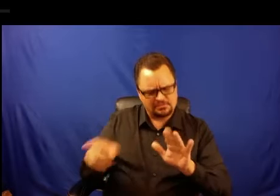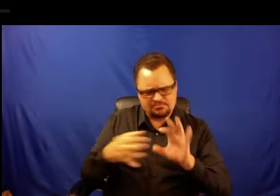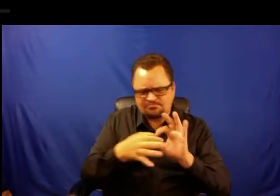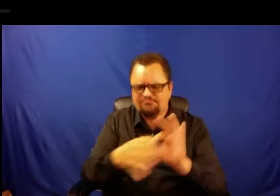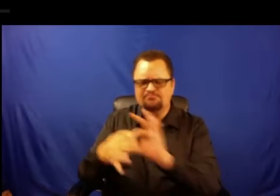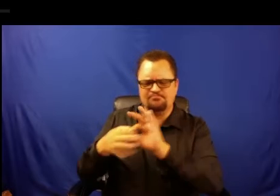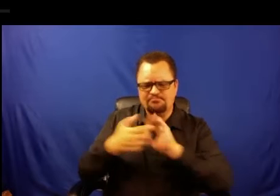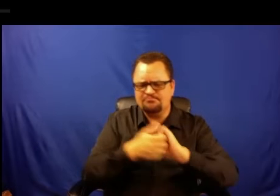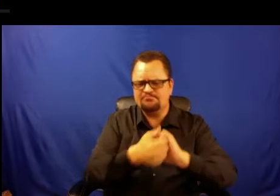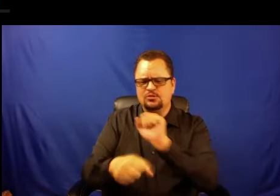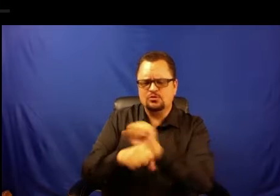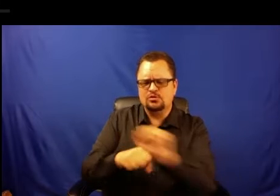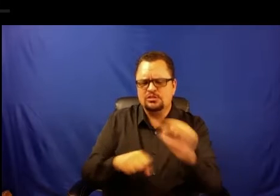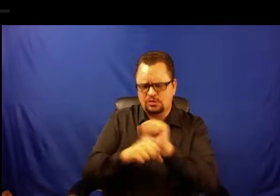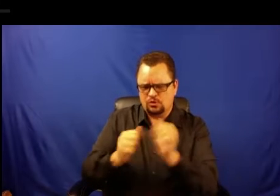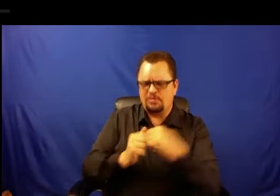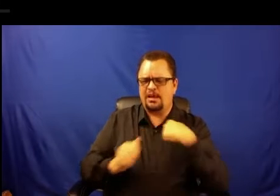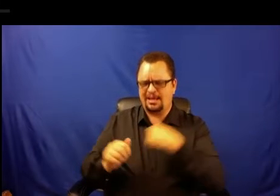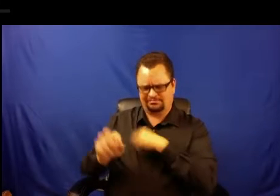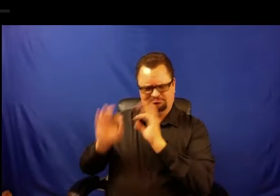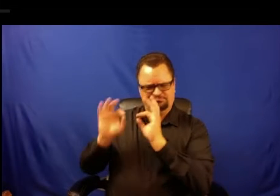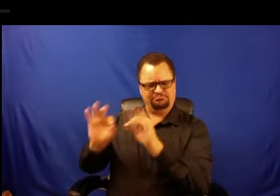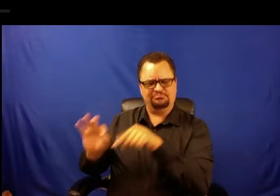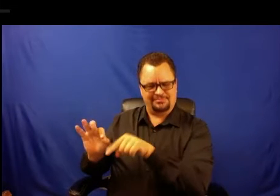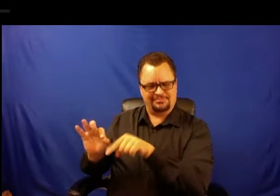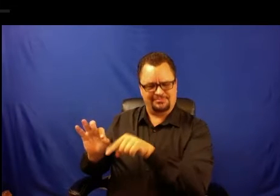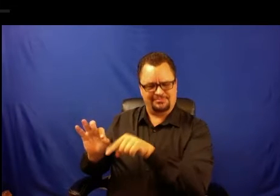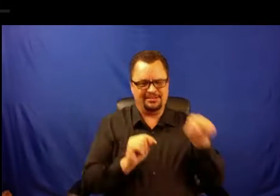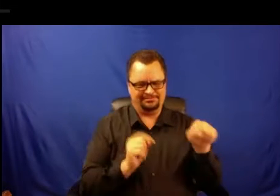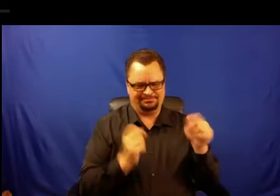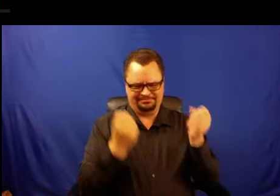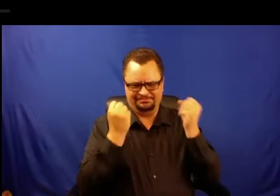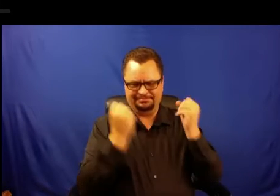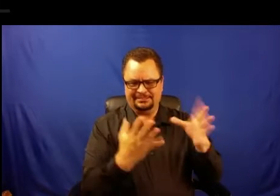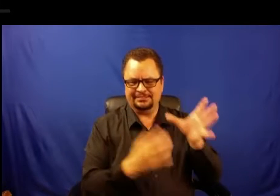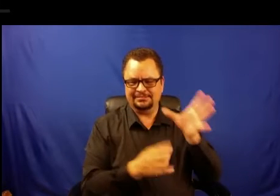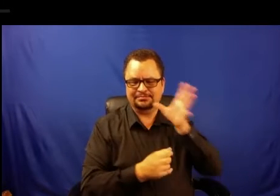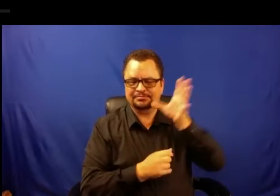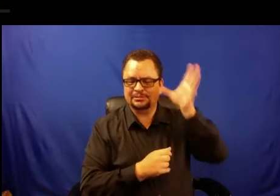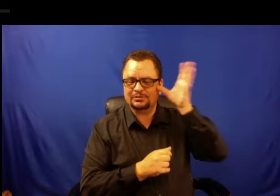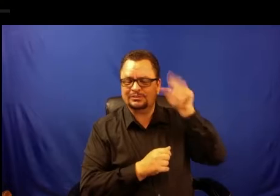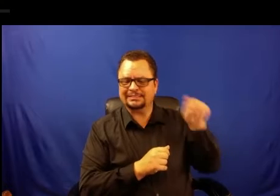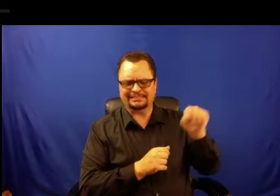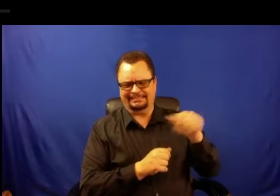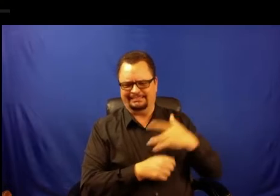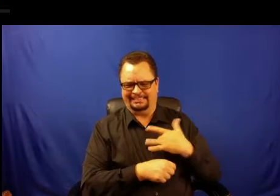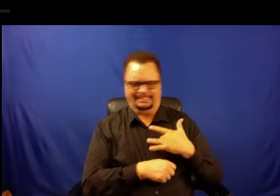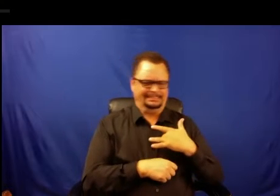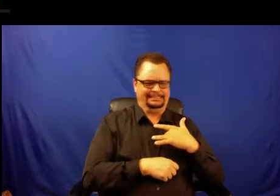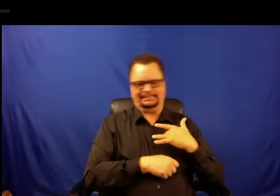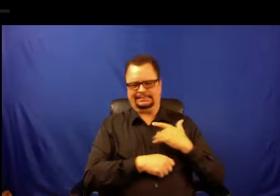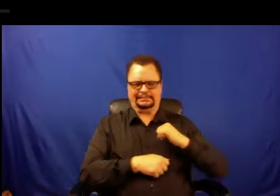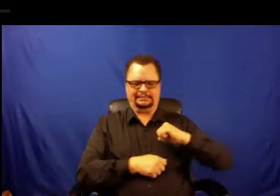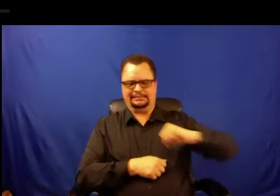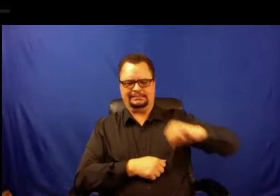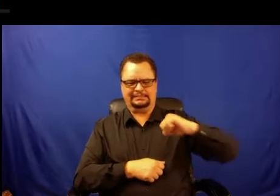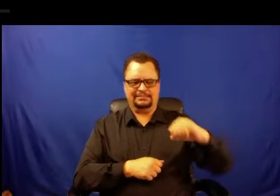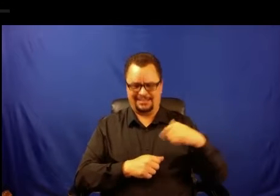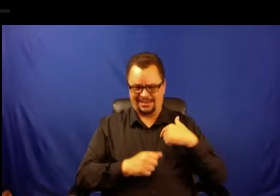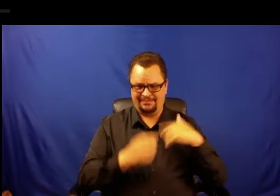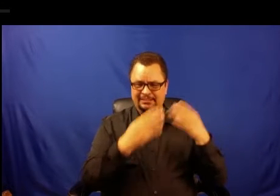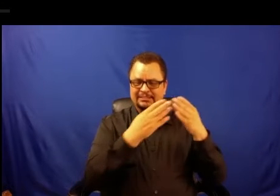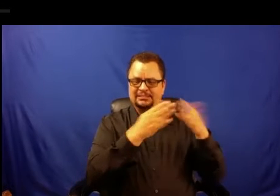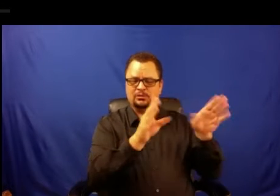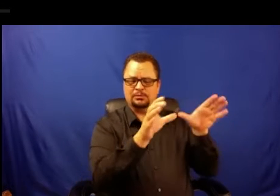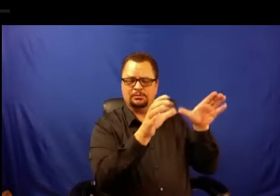parents are shying away from that, as is the general population. And so we are seeing a decrease in the amount of cases